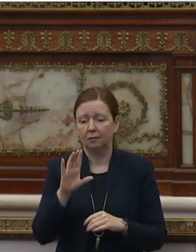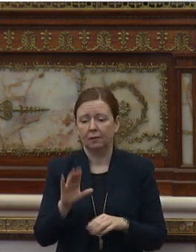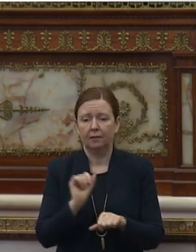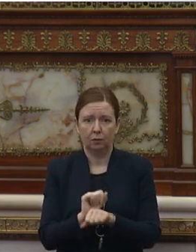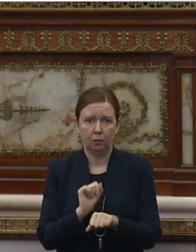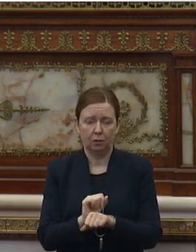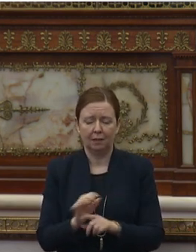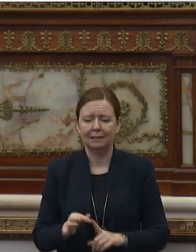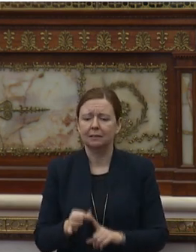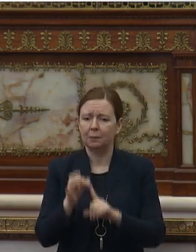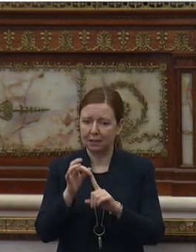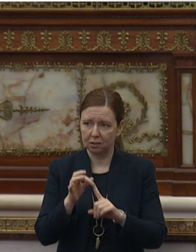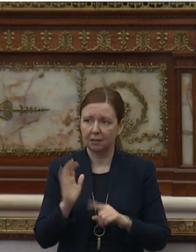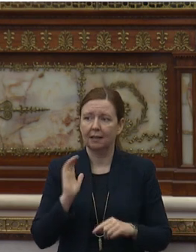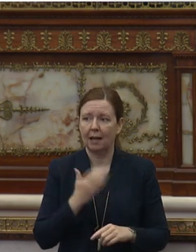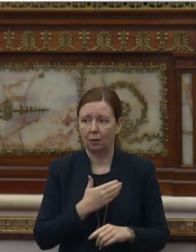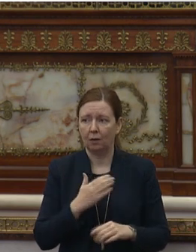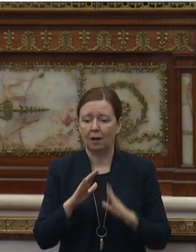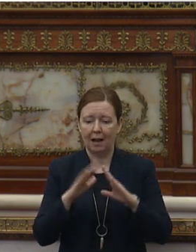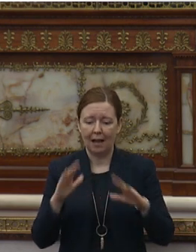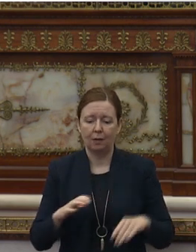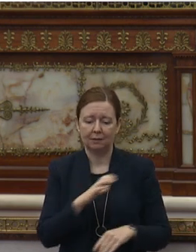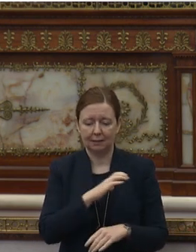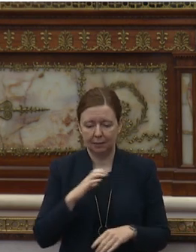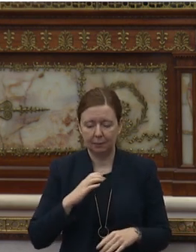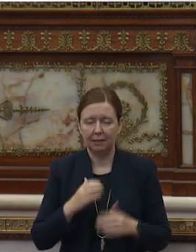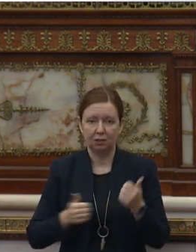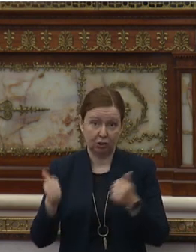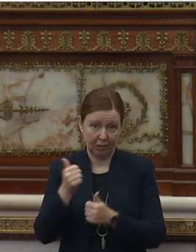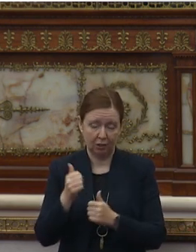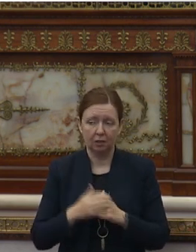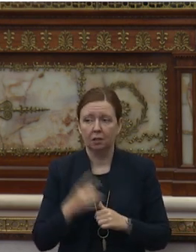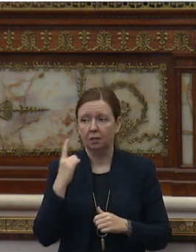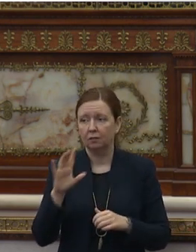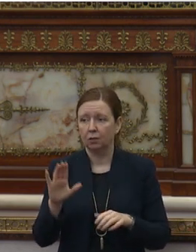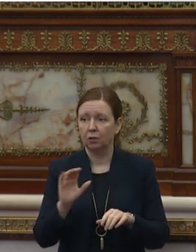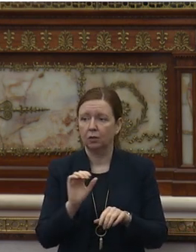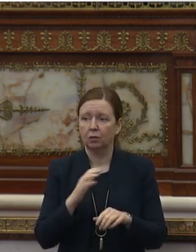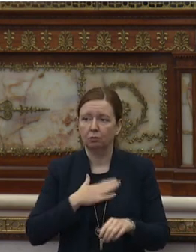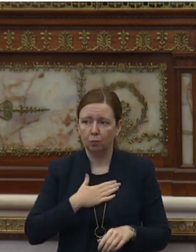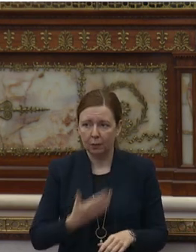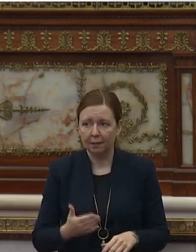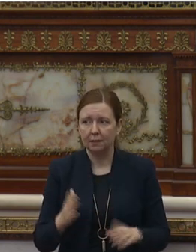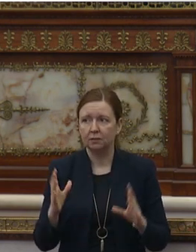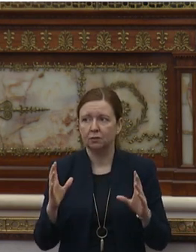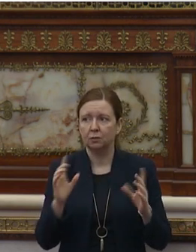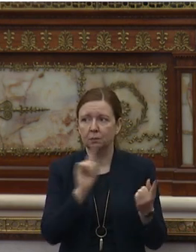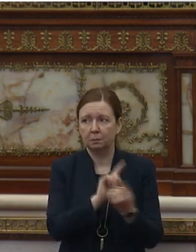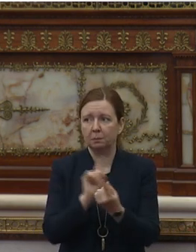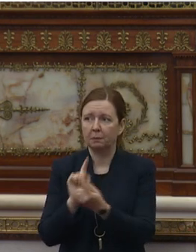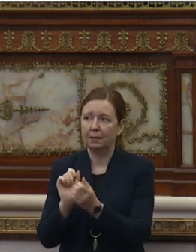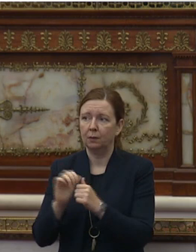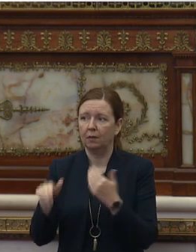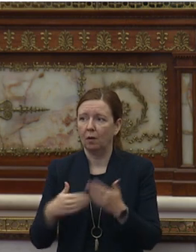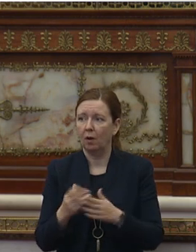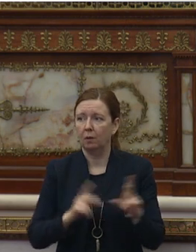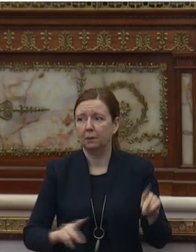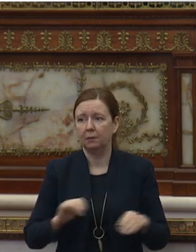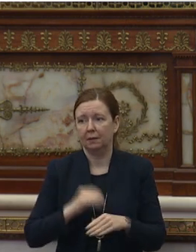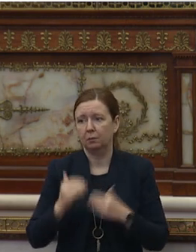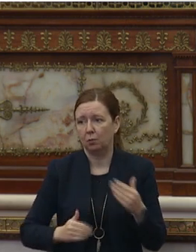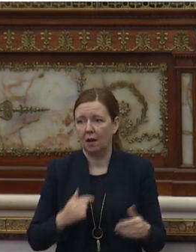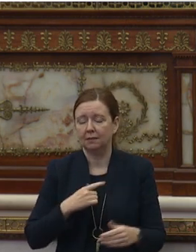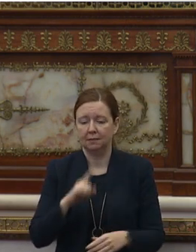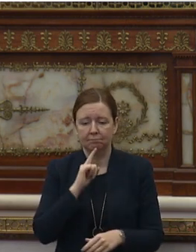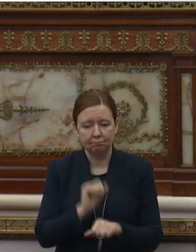work, especially our Housing Committee Chair, for her willingness to meet with all stakeholders in this process. I